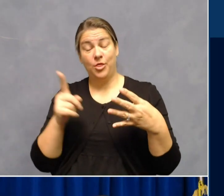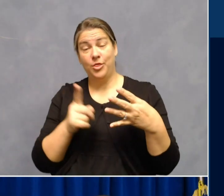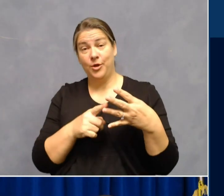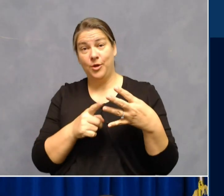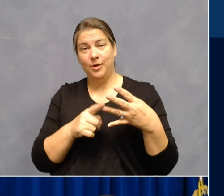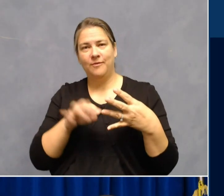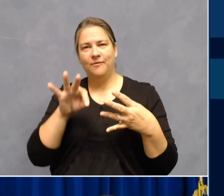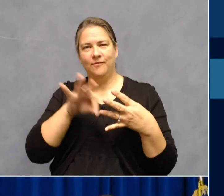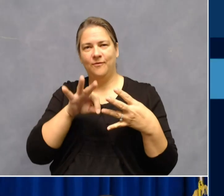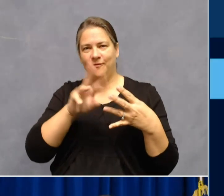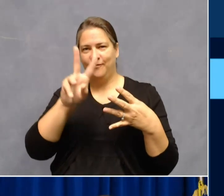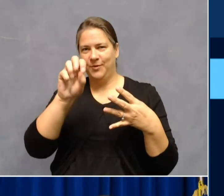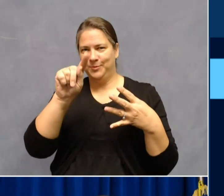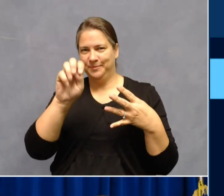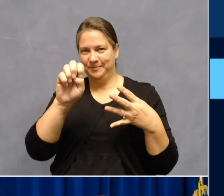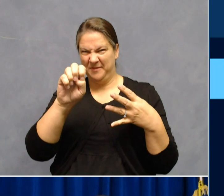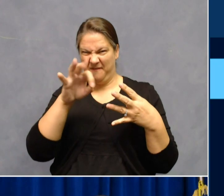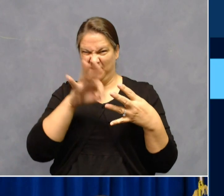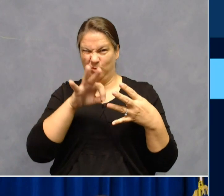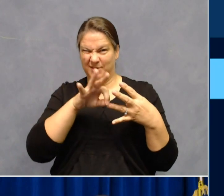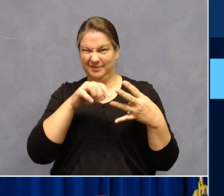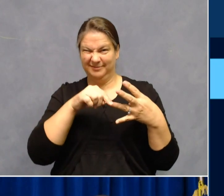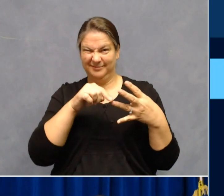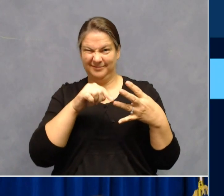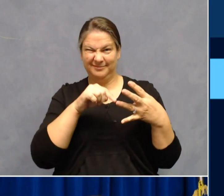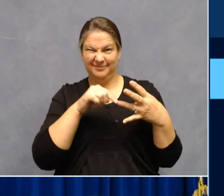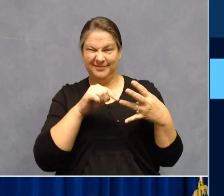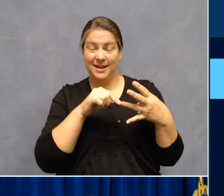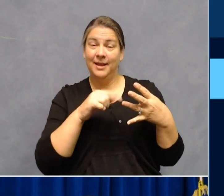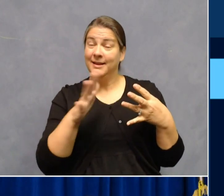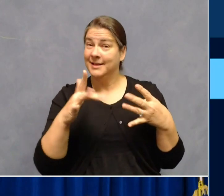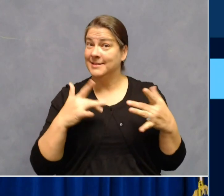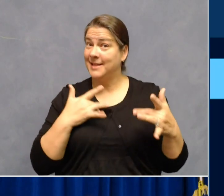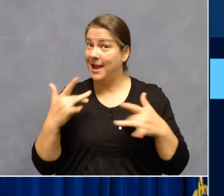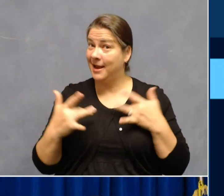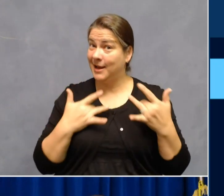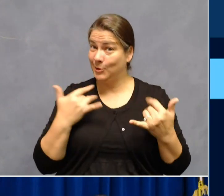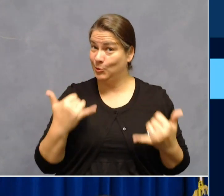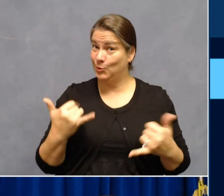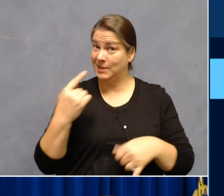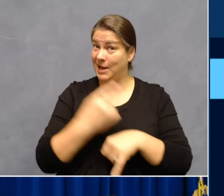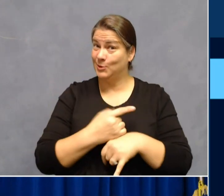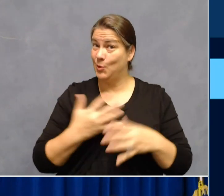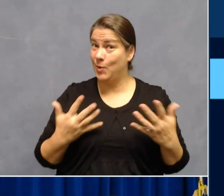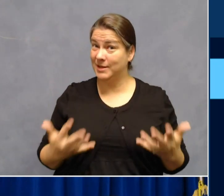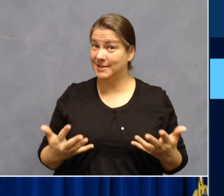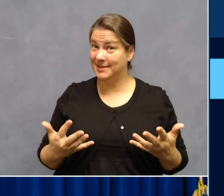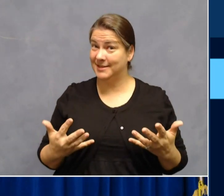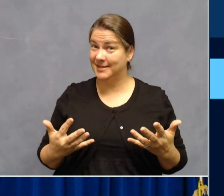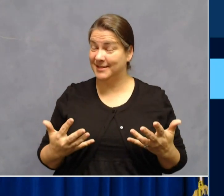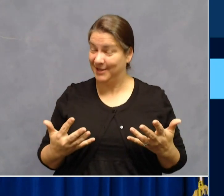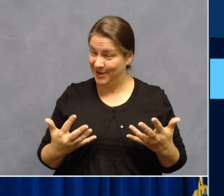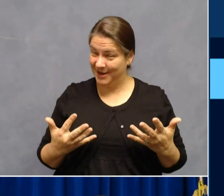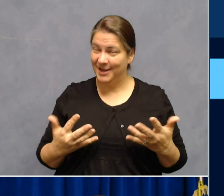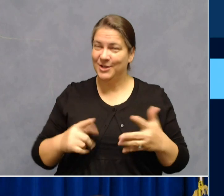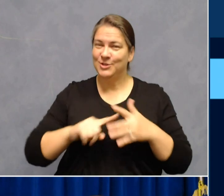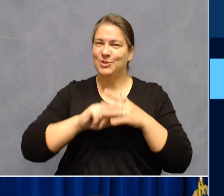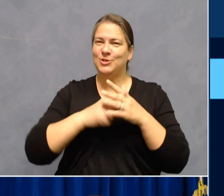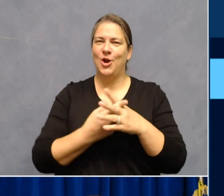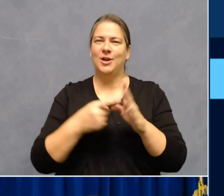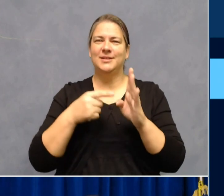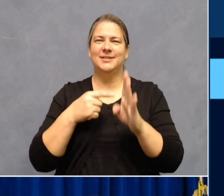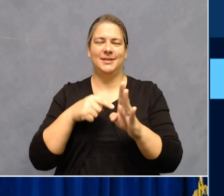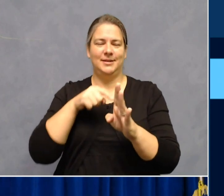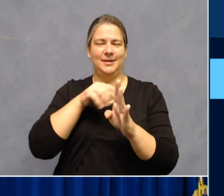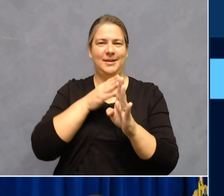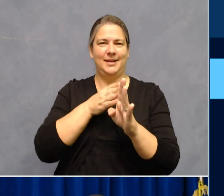It's an exciting day in that today was the start of early in-person voting, and it looked like we had a lot of people